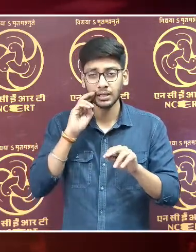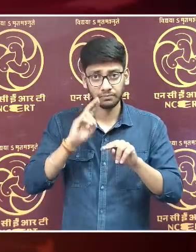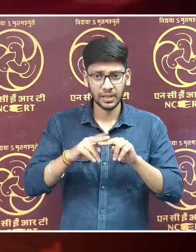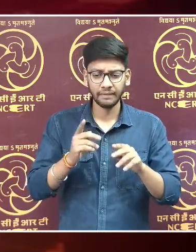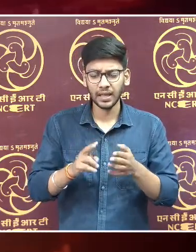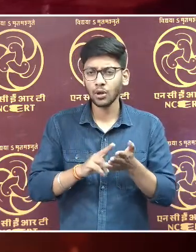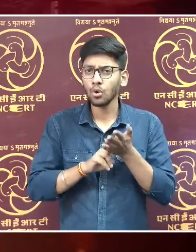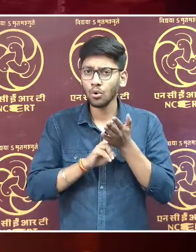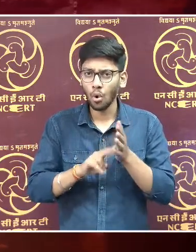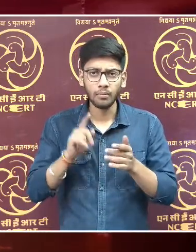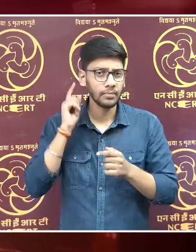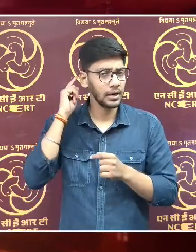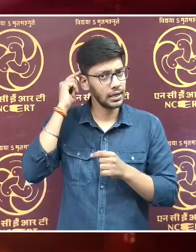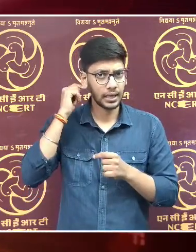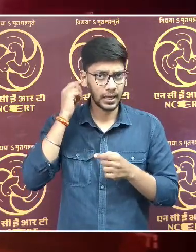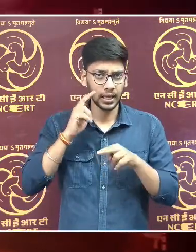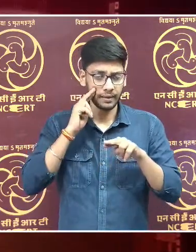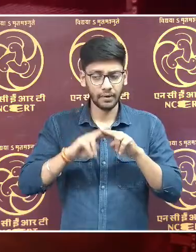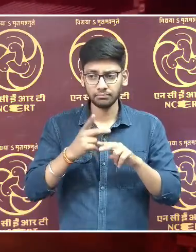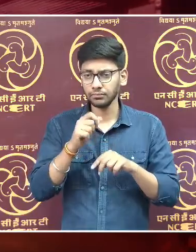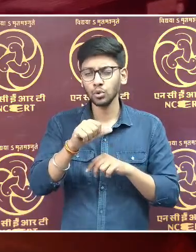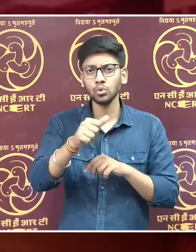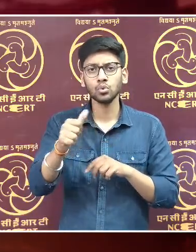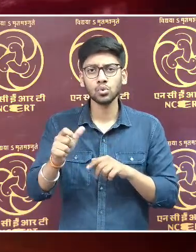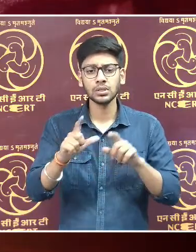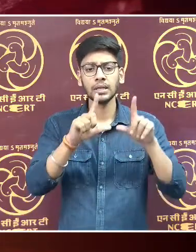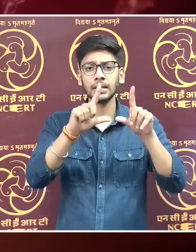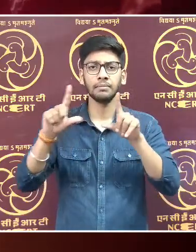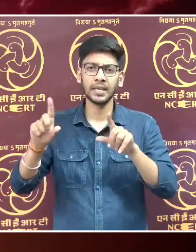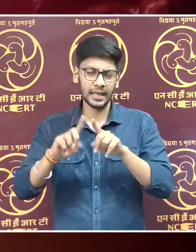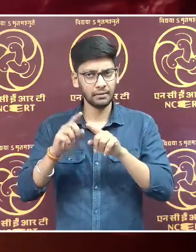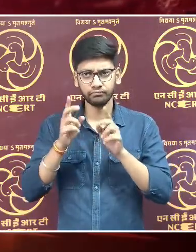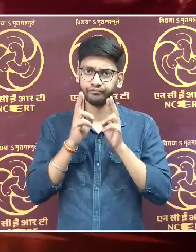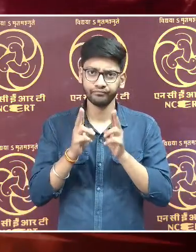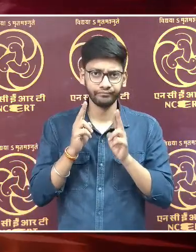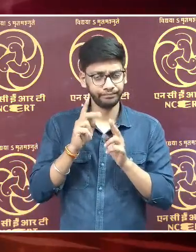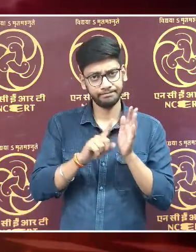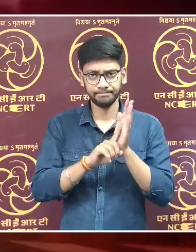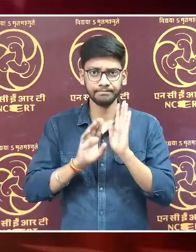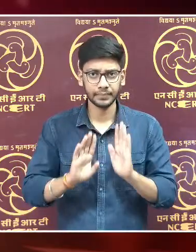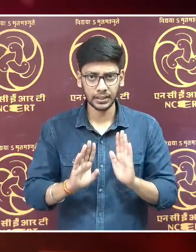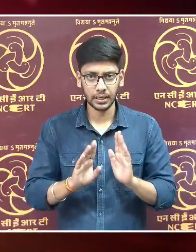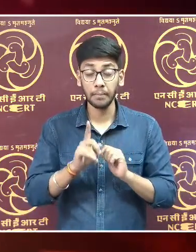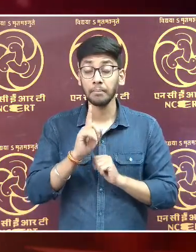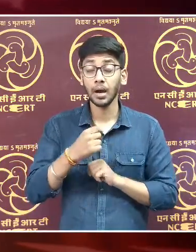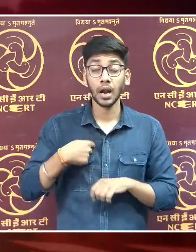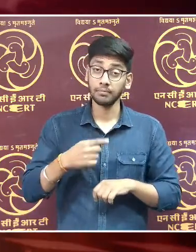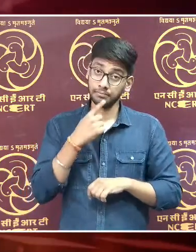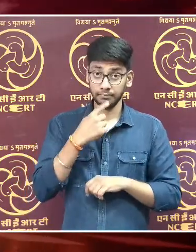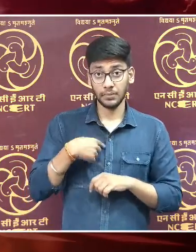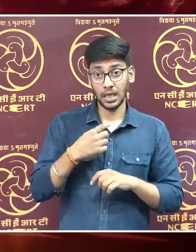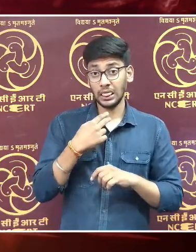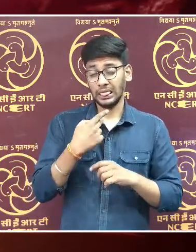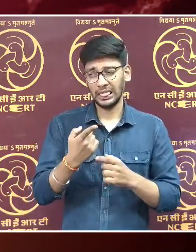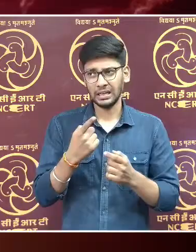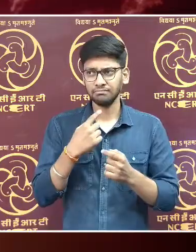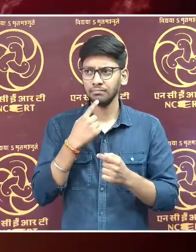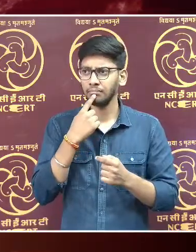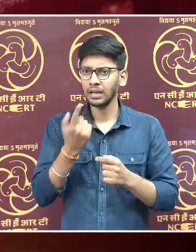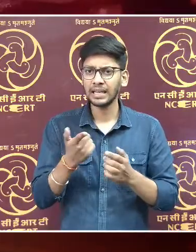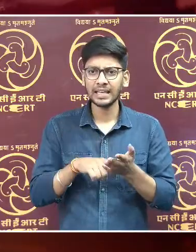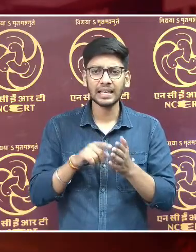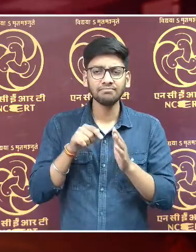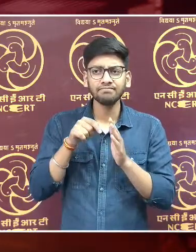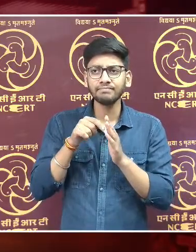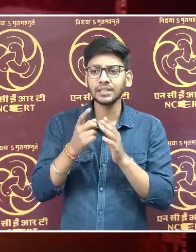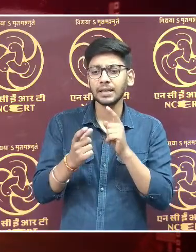see the other pictures here, okay, they don't look normal, right? So we can say this is an underdeveloped ear, or this